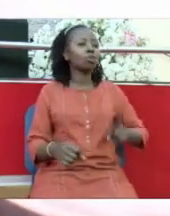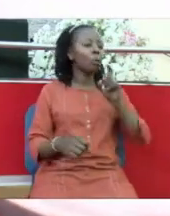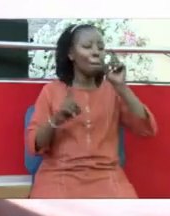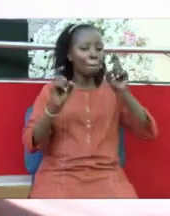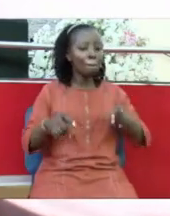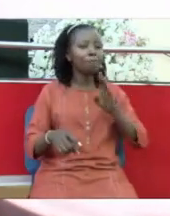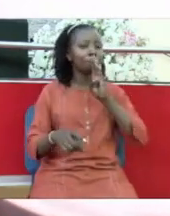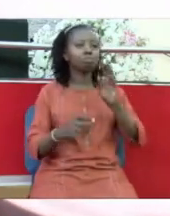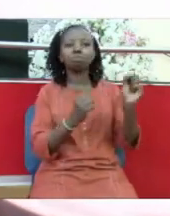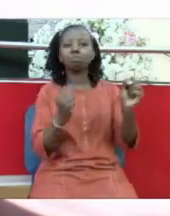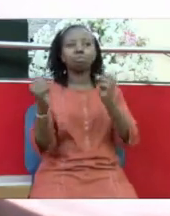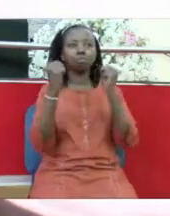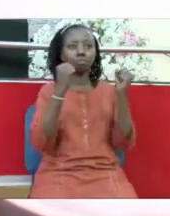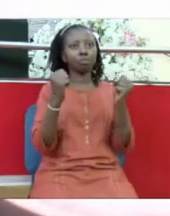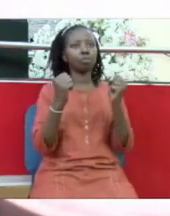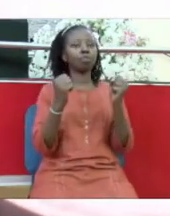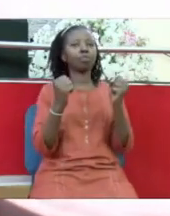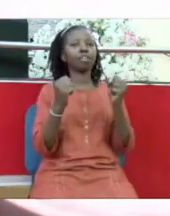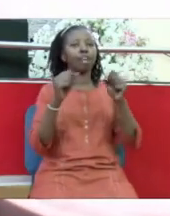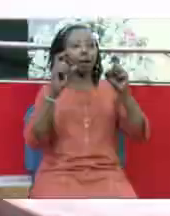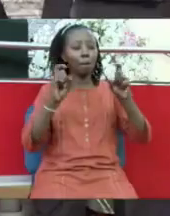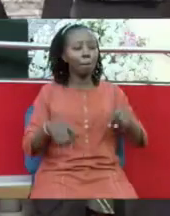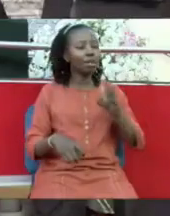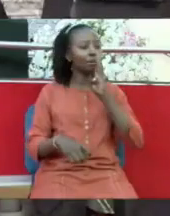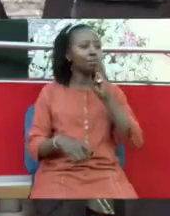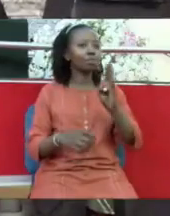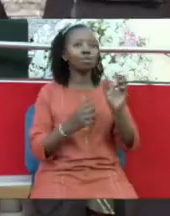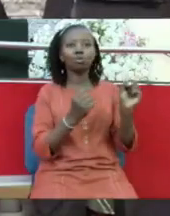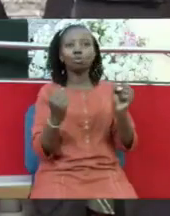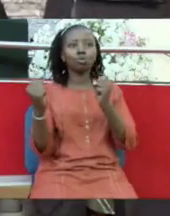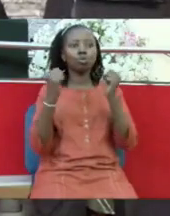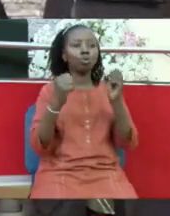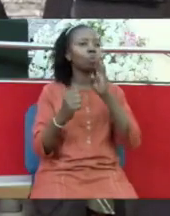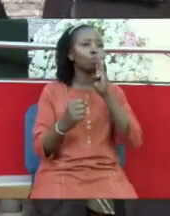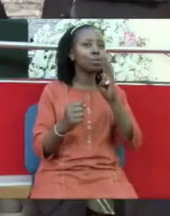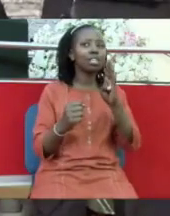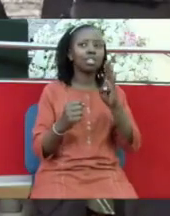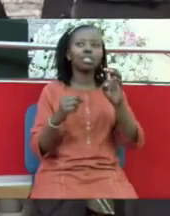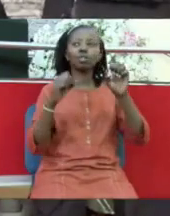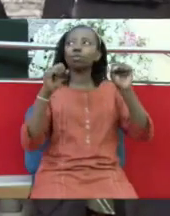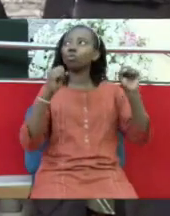strong. You have to be strong. Be strong in the Lord